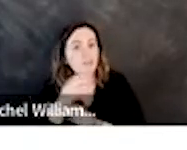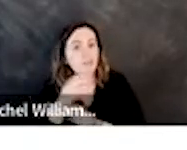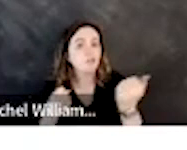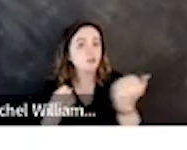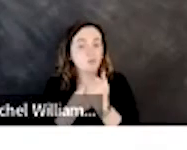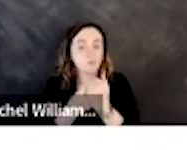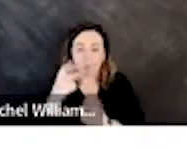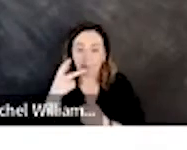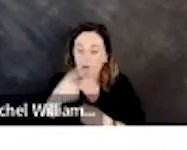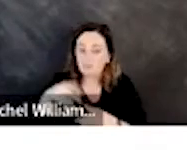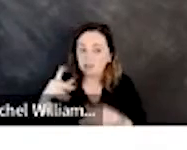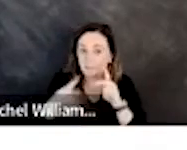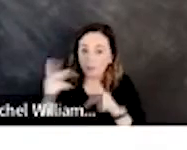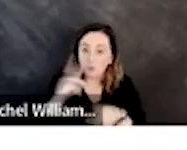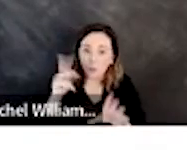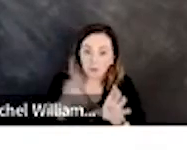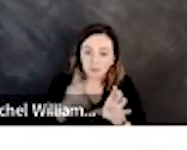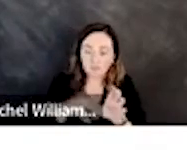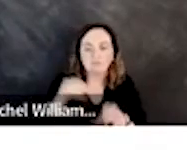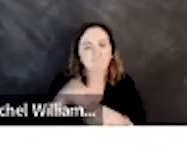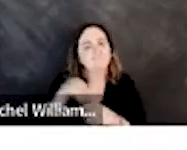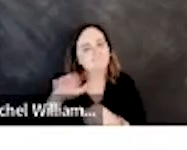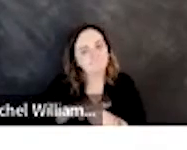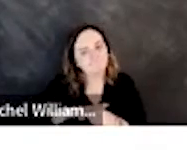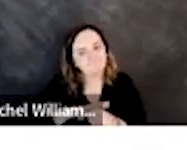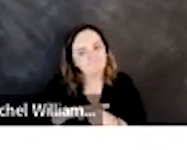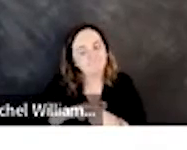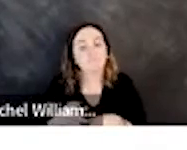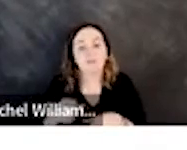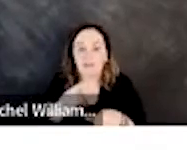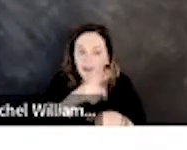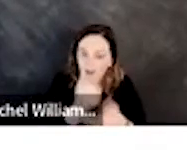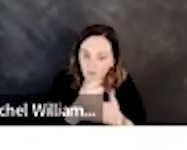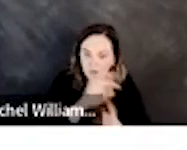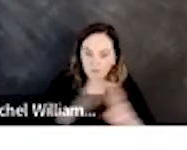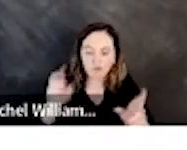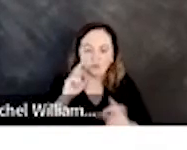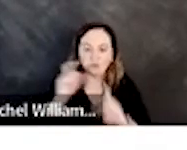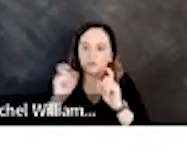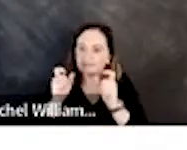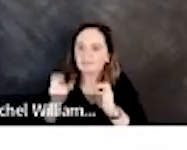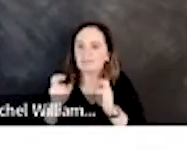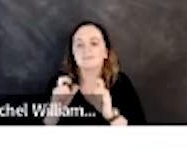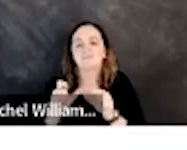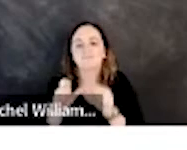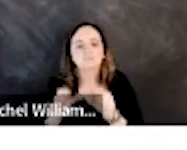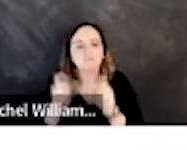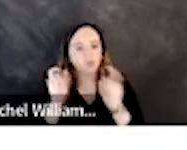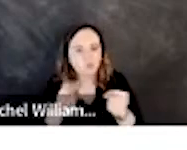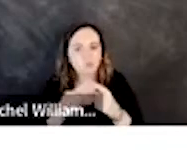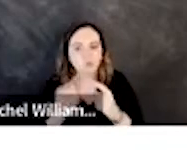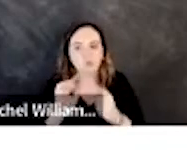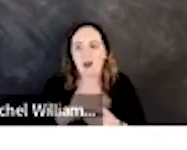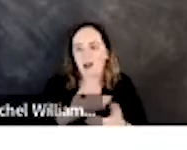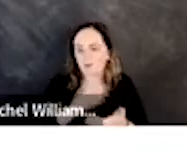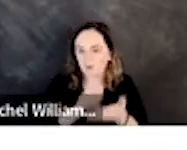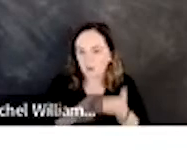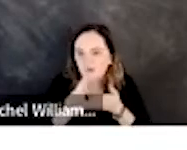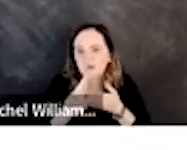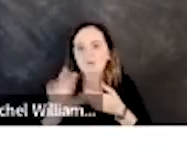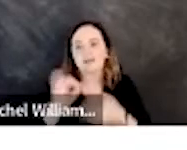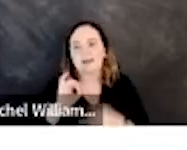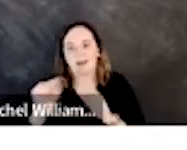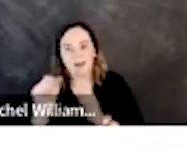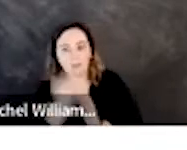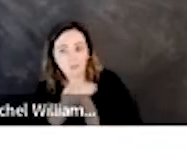these areas, preparing them for lifelong contributions to the university, to our state, to the